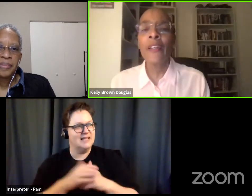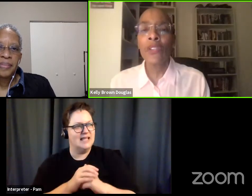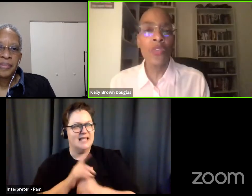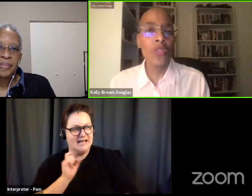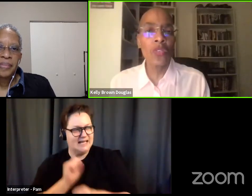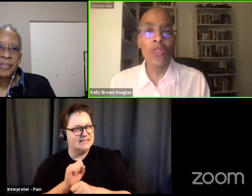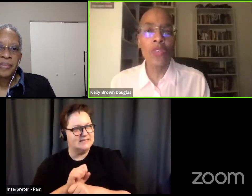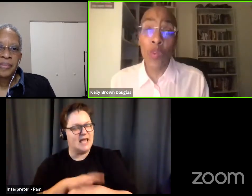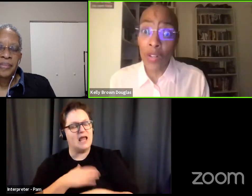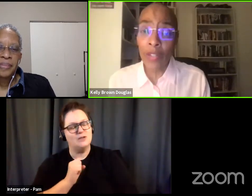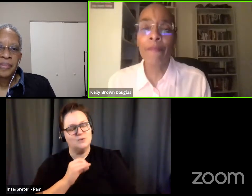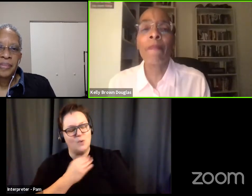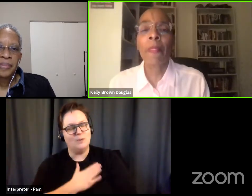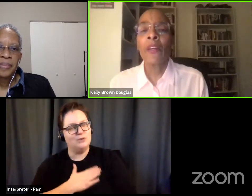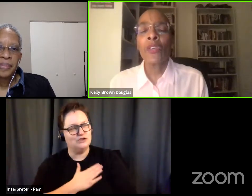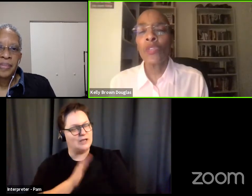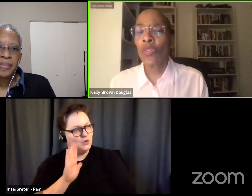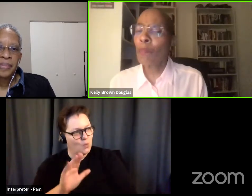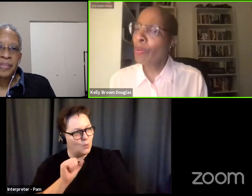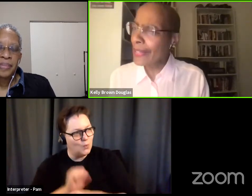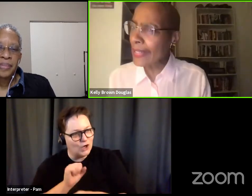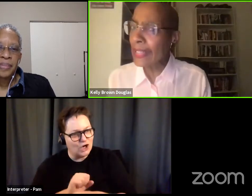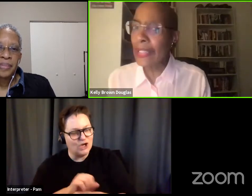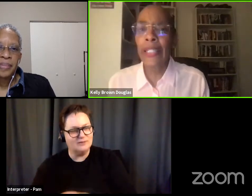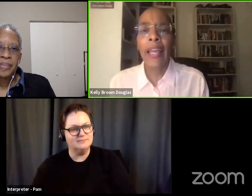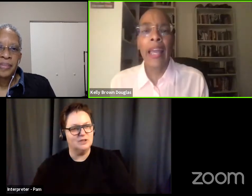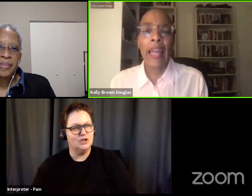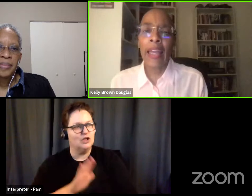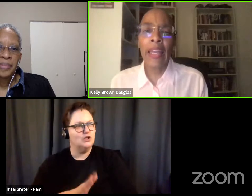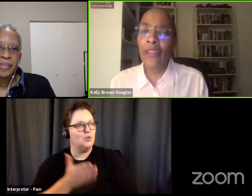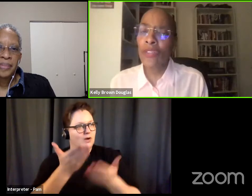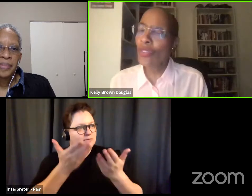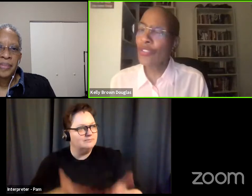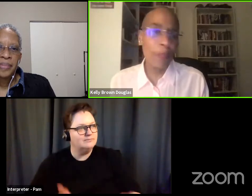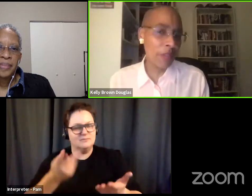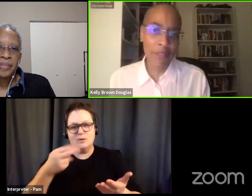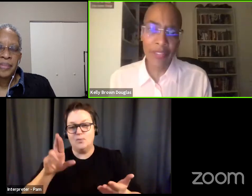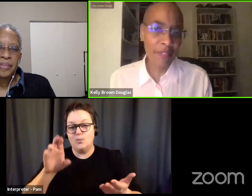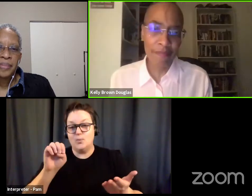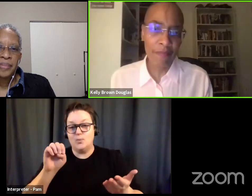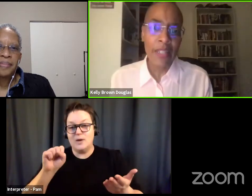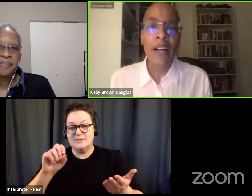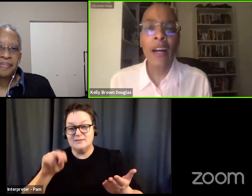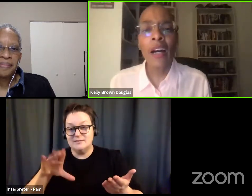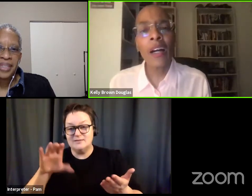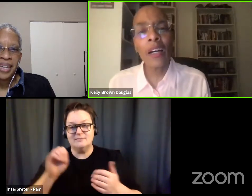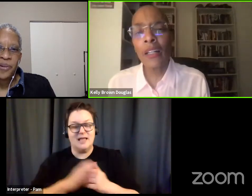appreciate your work, your presence, and your spirit.